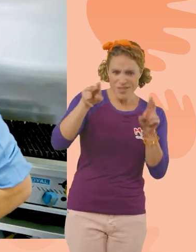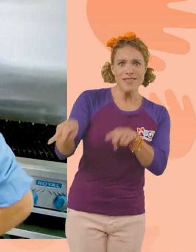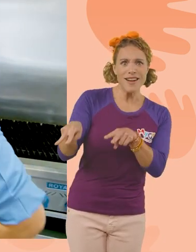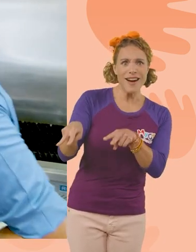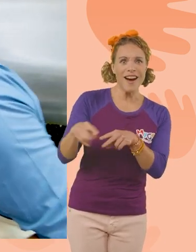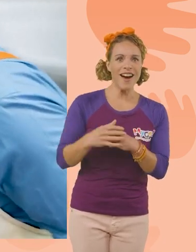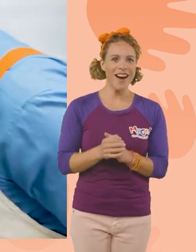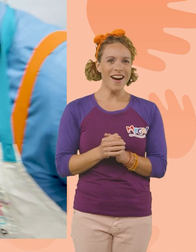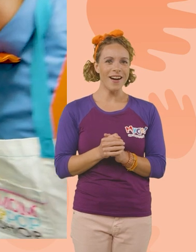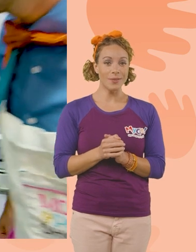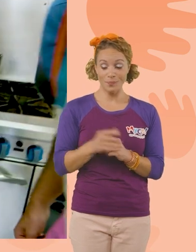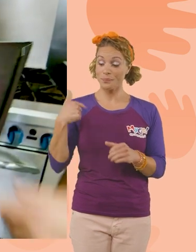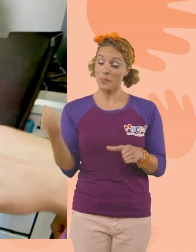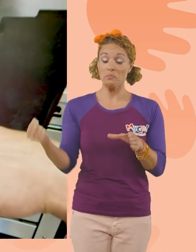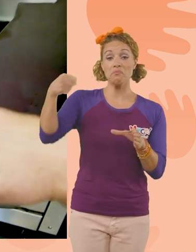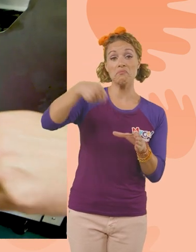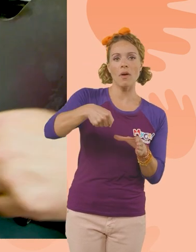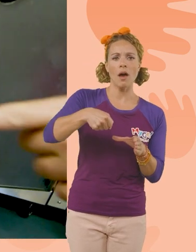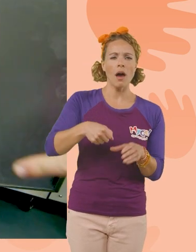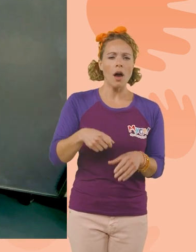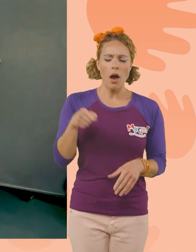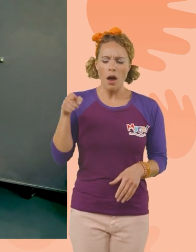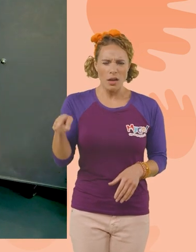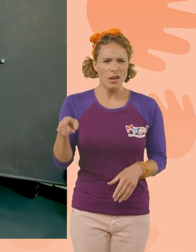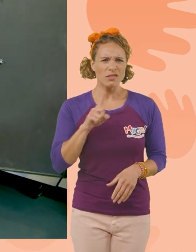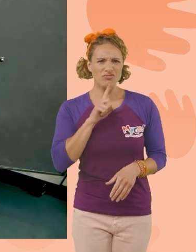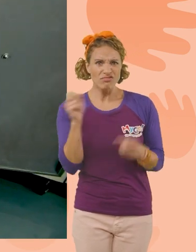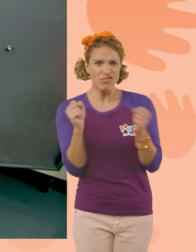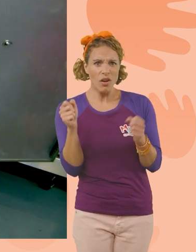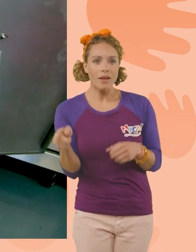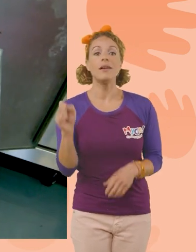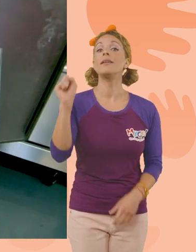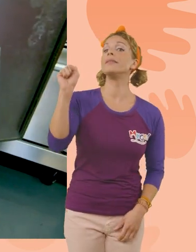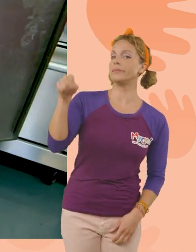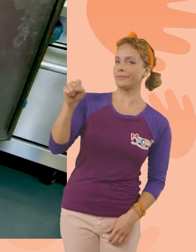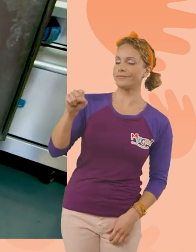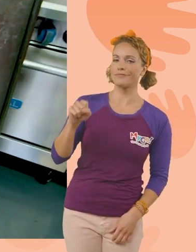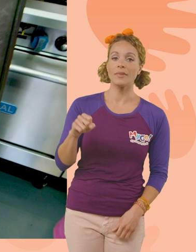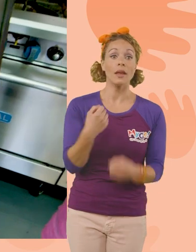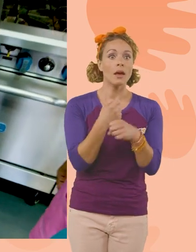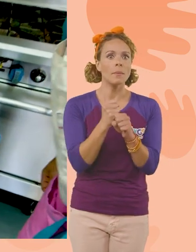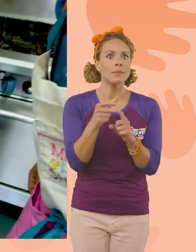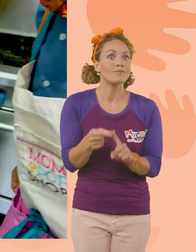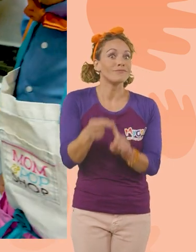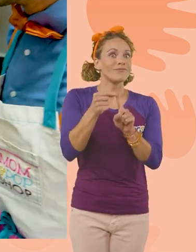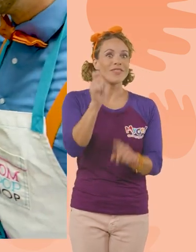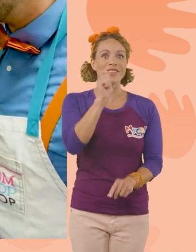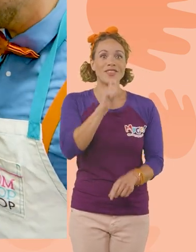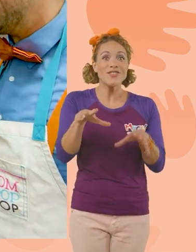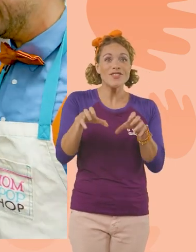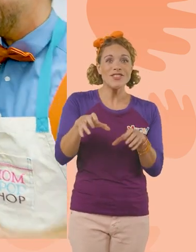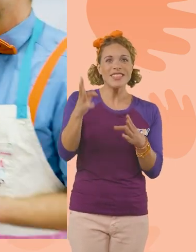out. It in. Whoa, so is that just really cold in there? Yes, it's actually made out of a special popsicle freezing